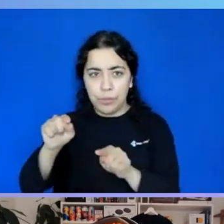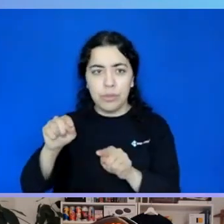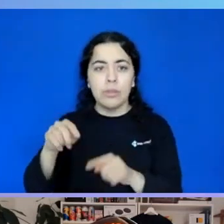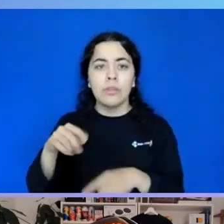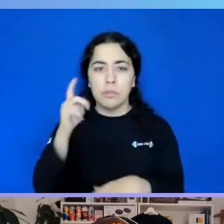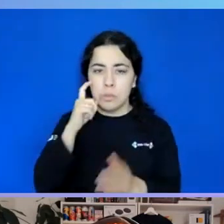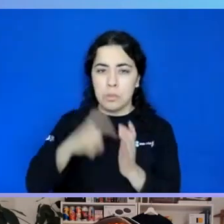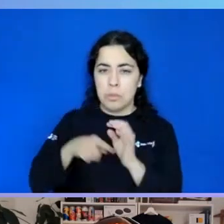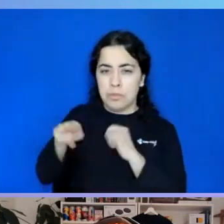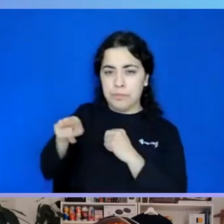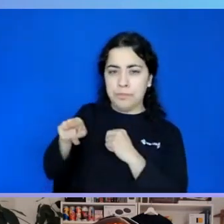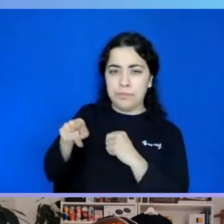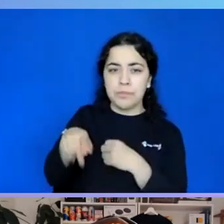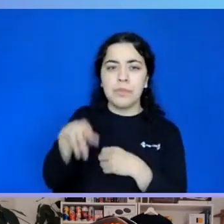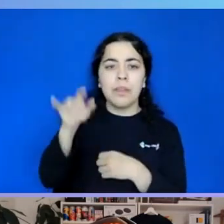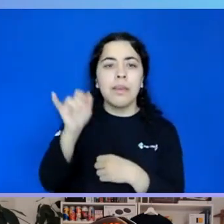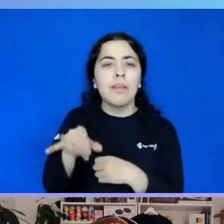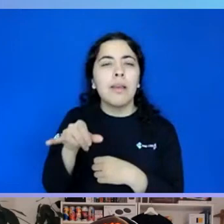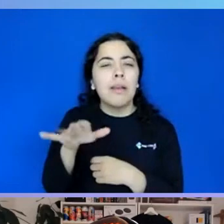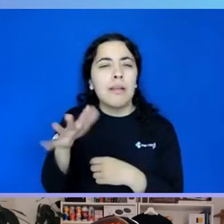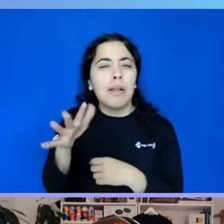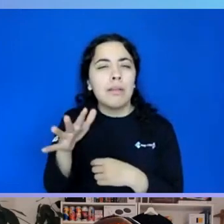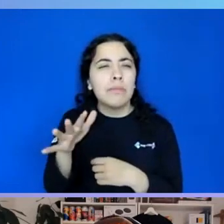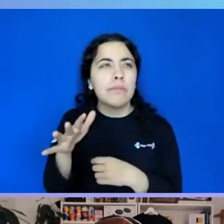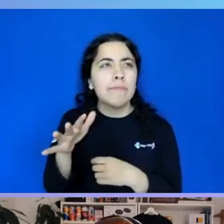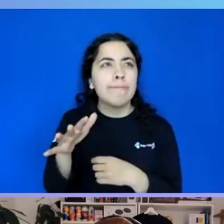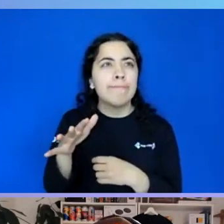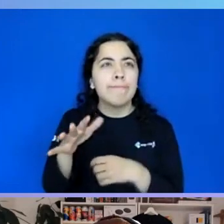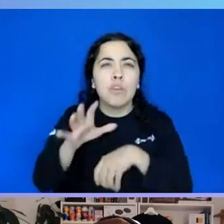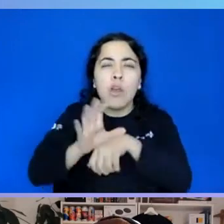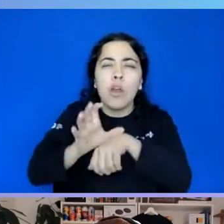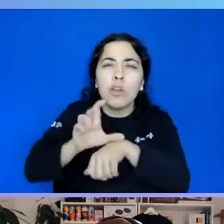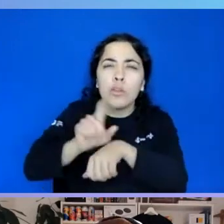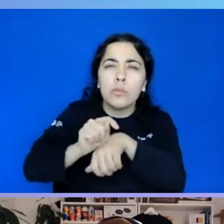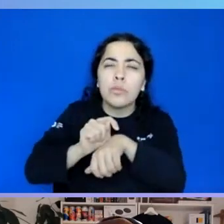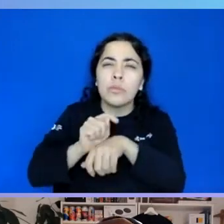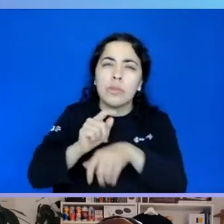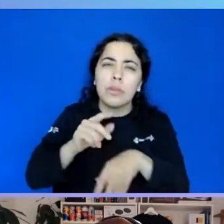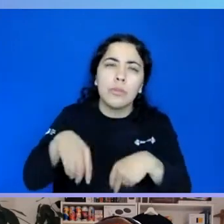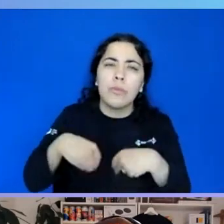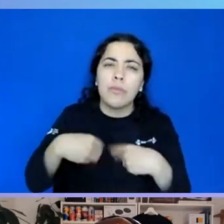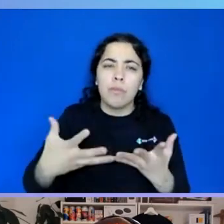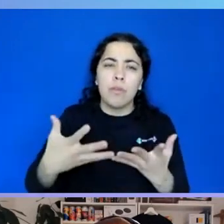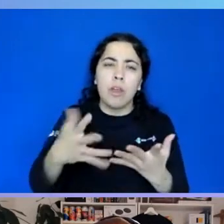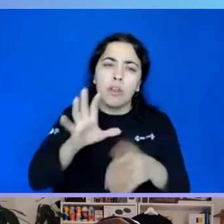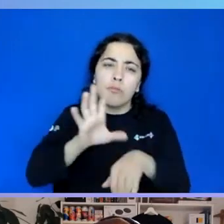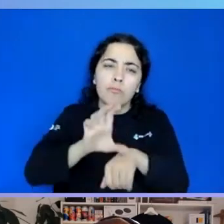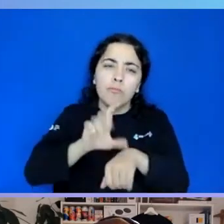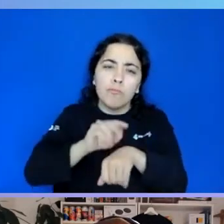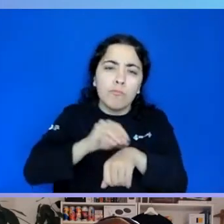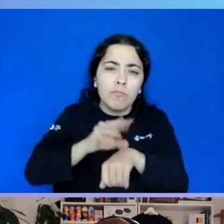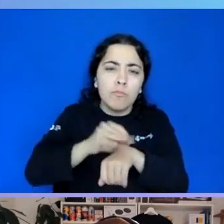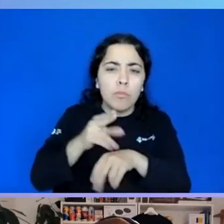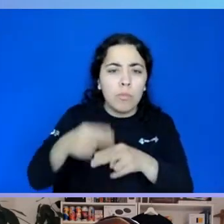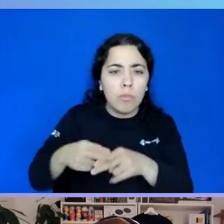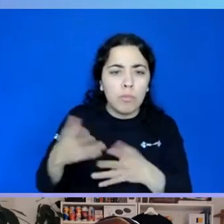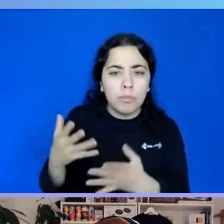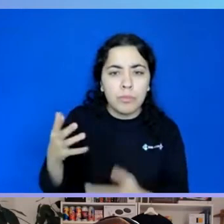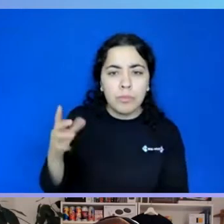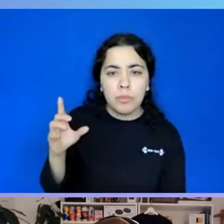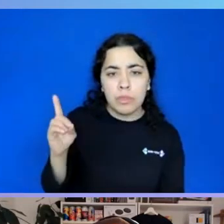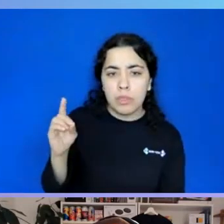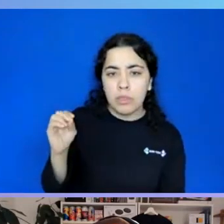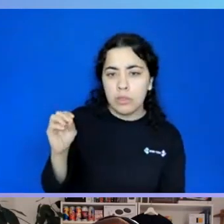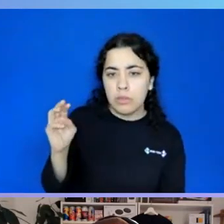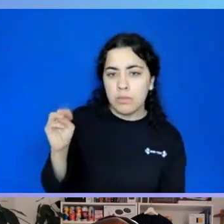then a kind of consultant provider, which is called Demando, which